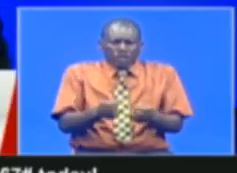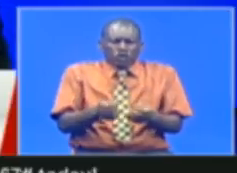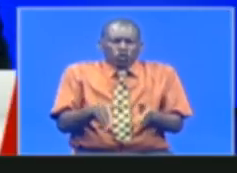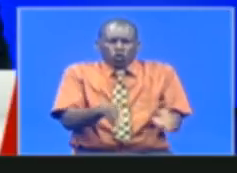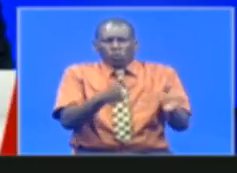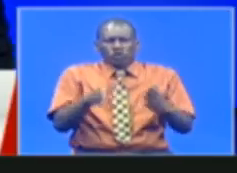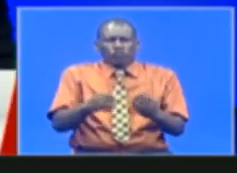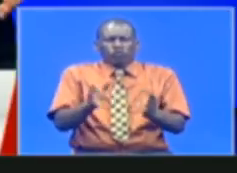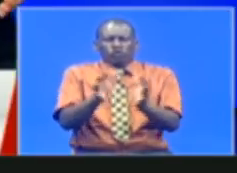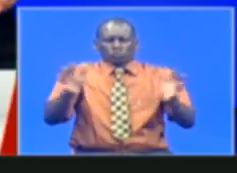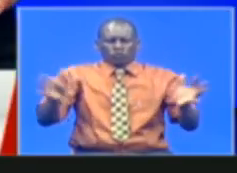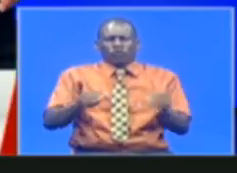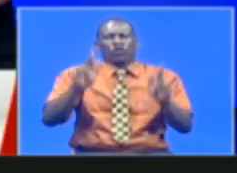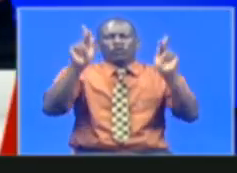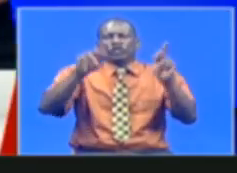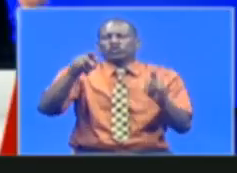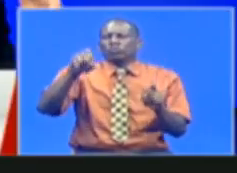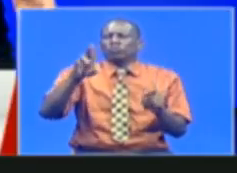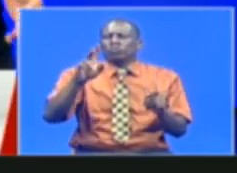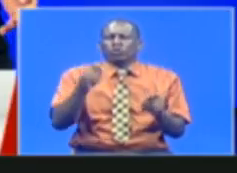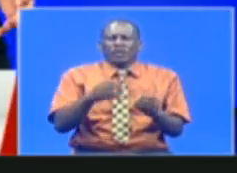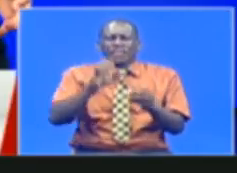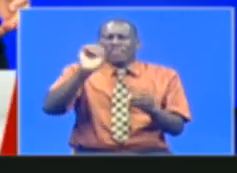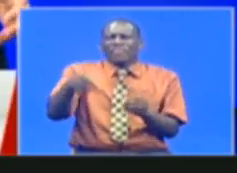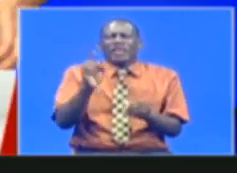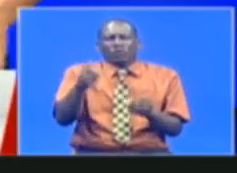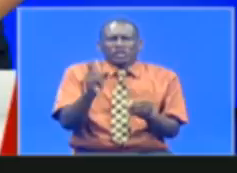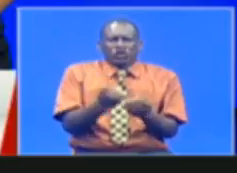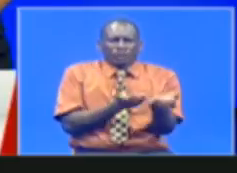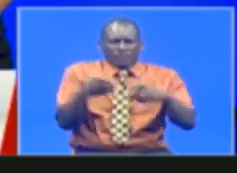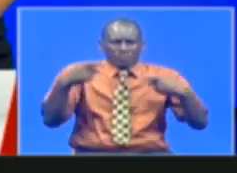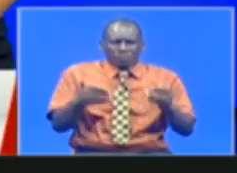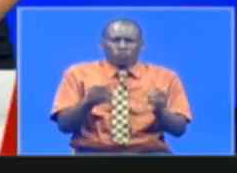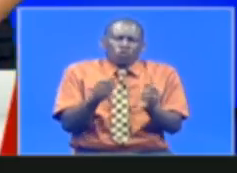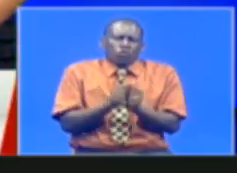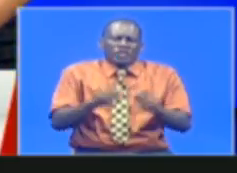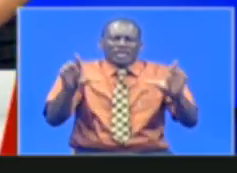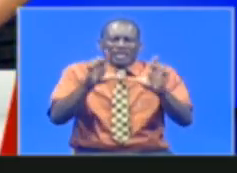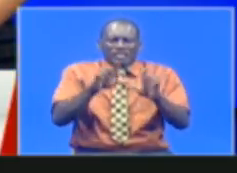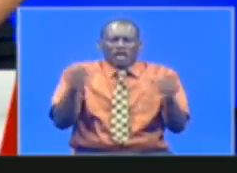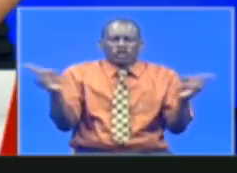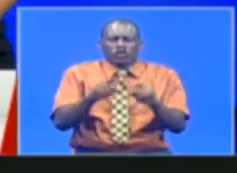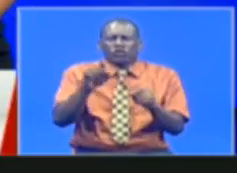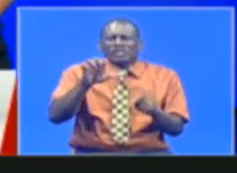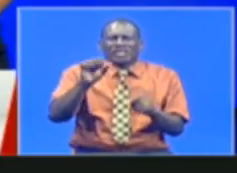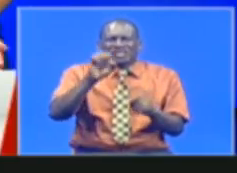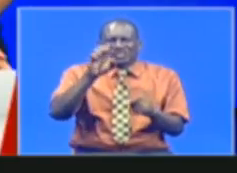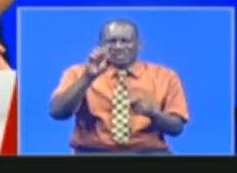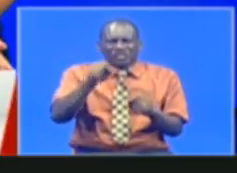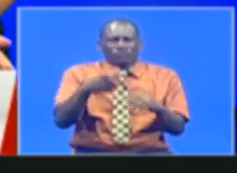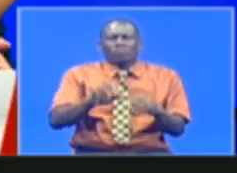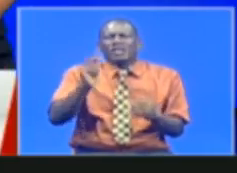the Kisumu Port. Thousands of traders with temporary occupation licenses and short leases within Kenya Railways